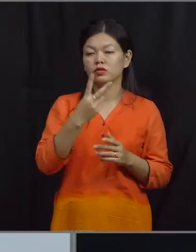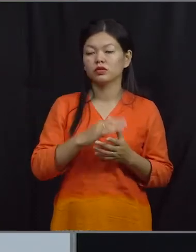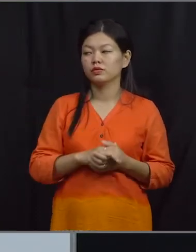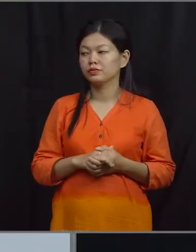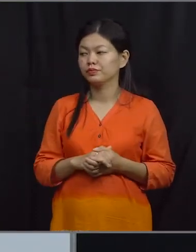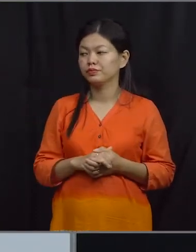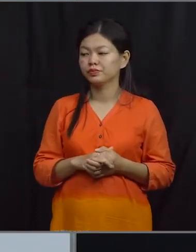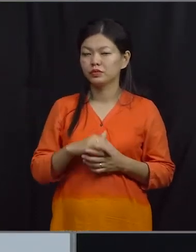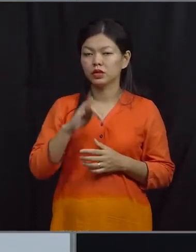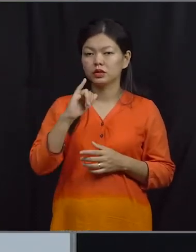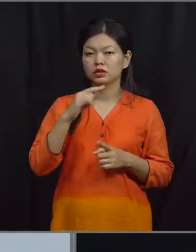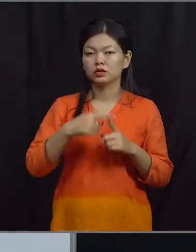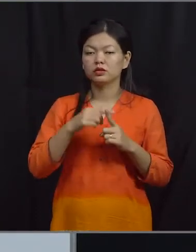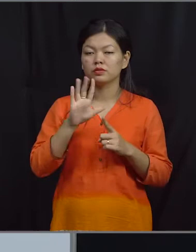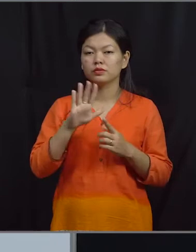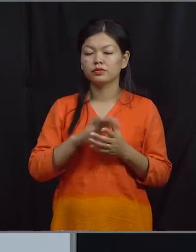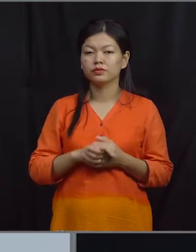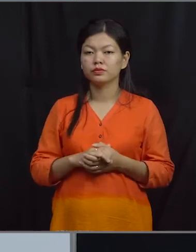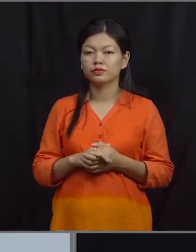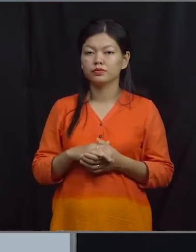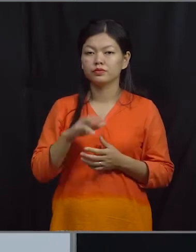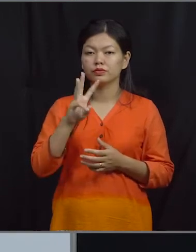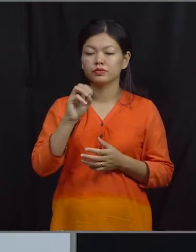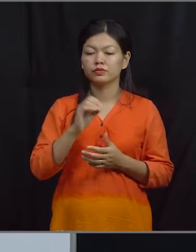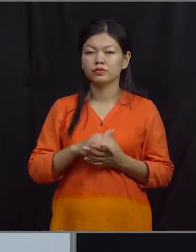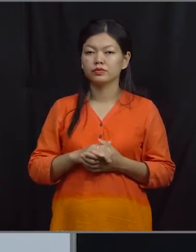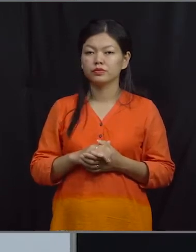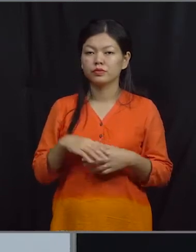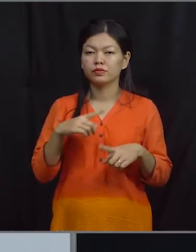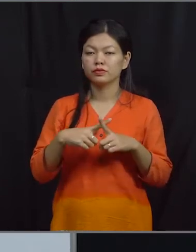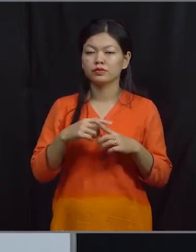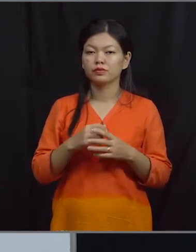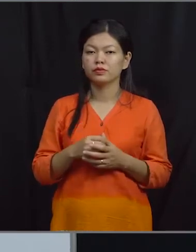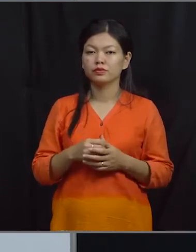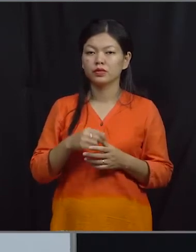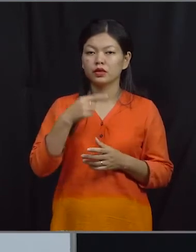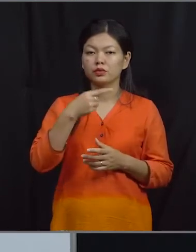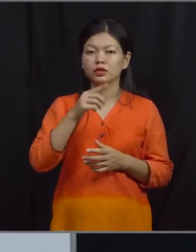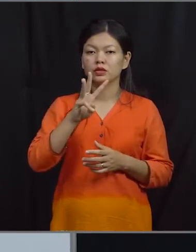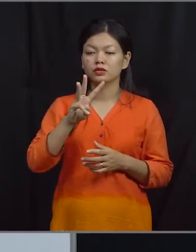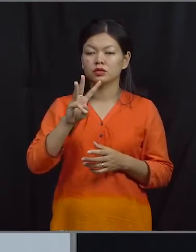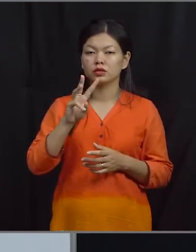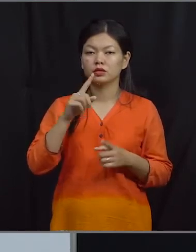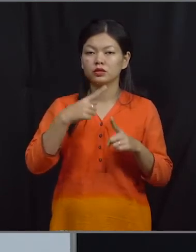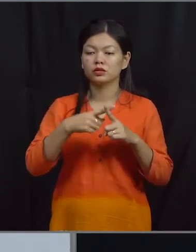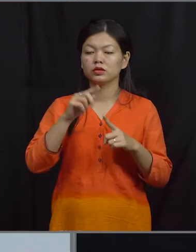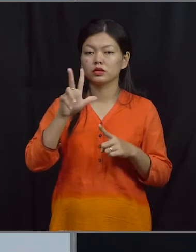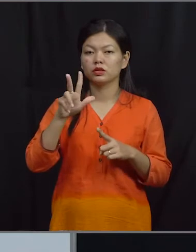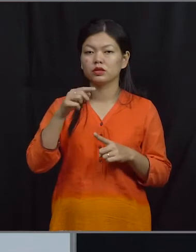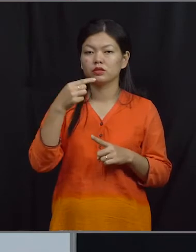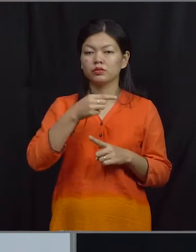it. 6 into 5, 30, plus minus 3 into 8, minus